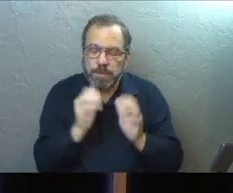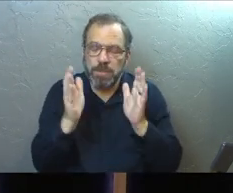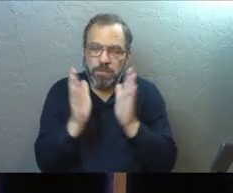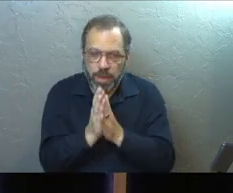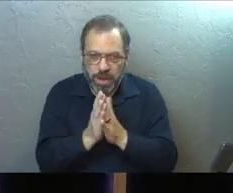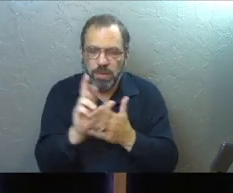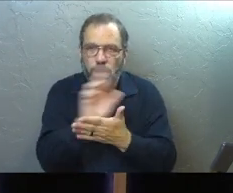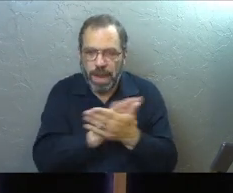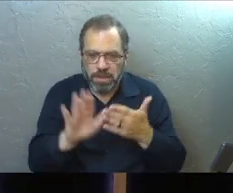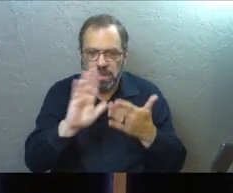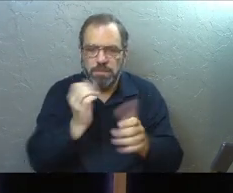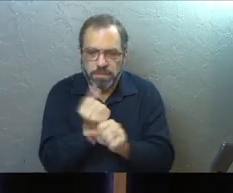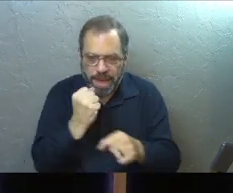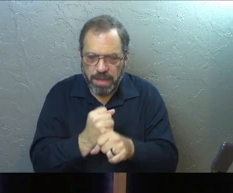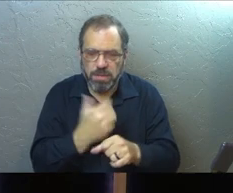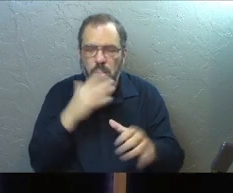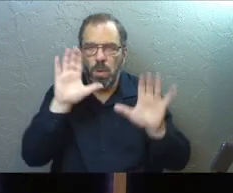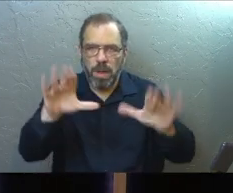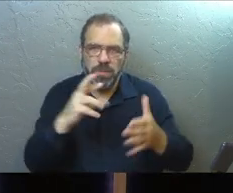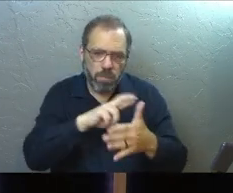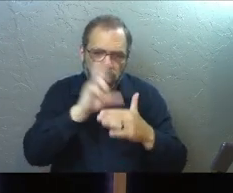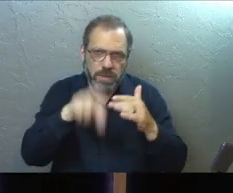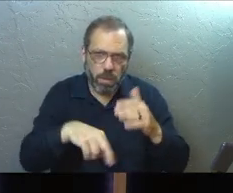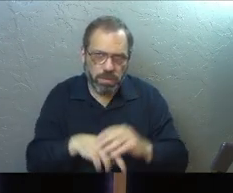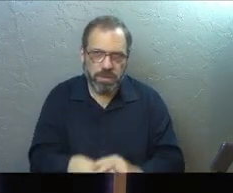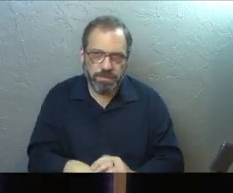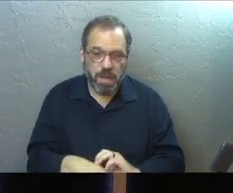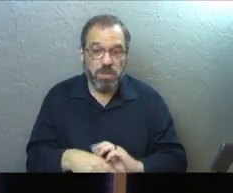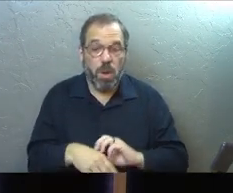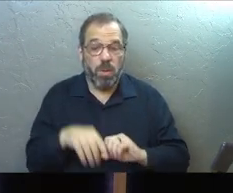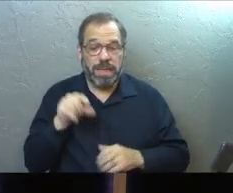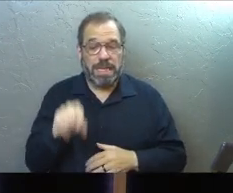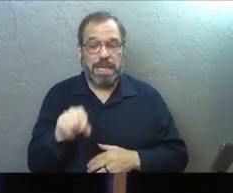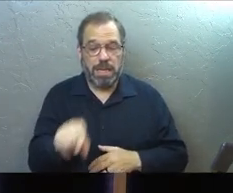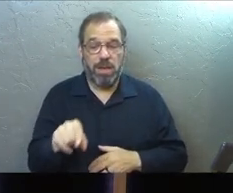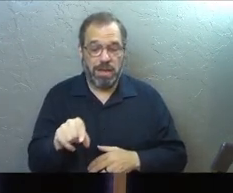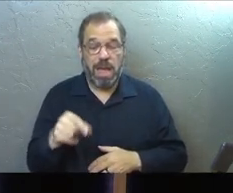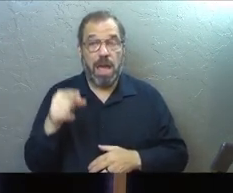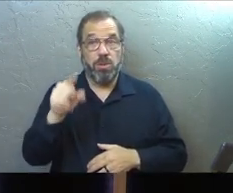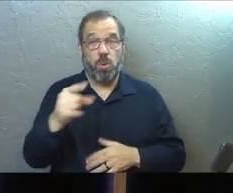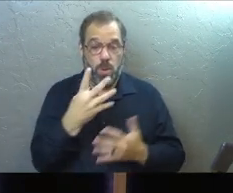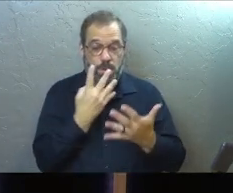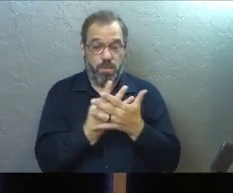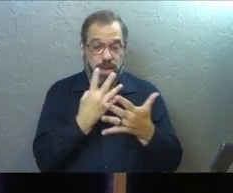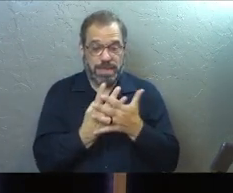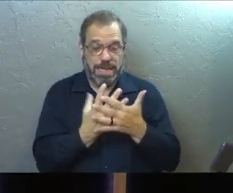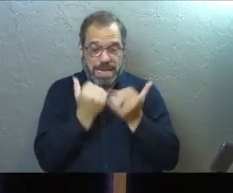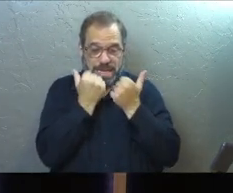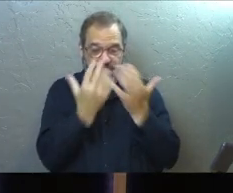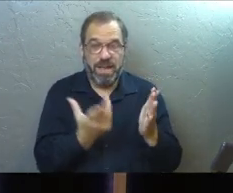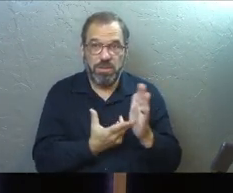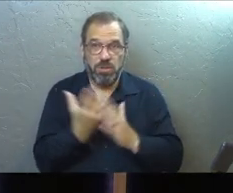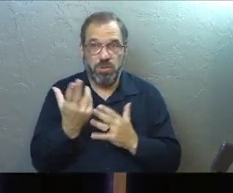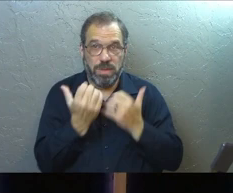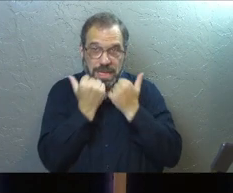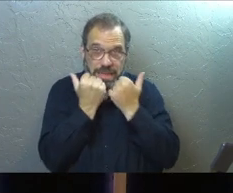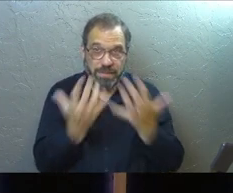power and produces wonderful results. So here he's saying the way out of your prison is to confess your